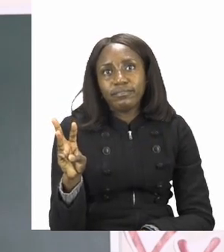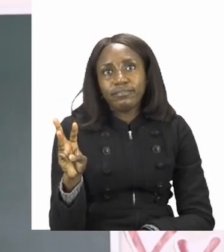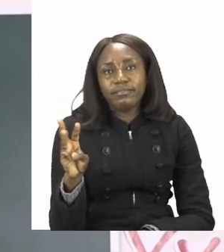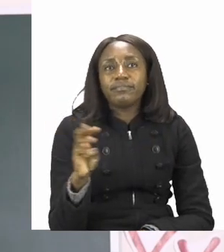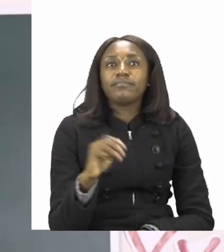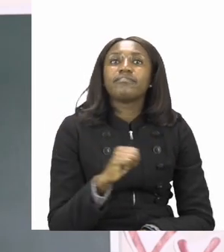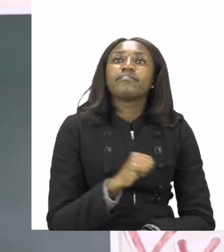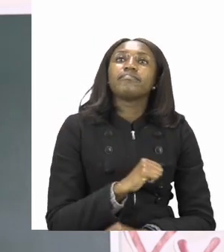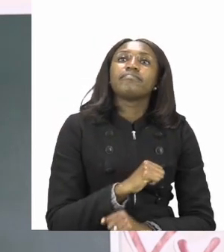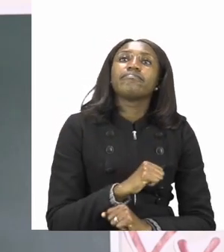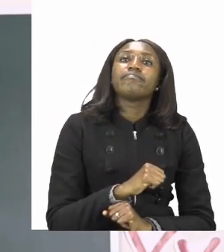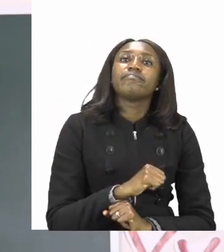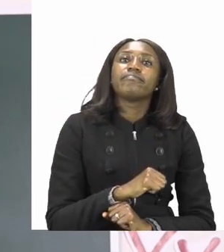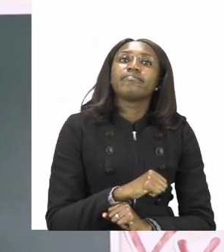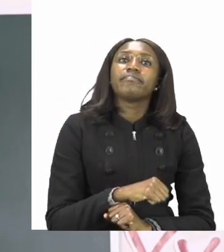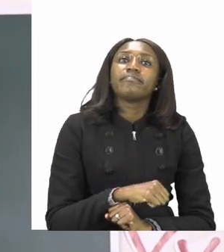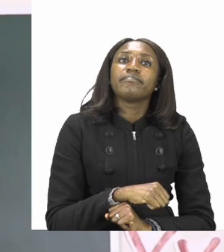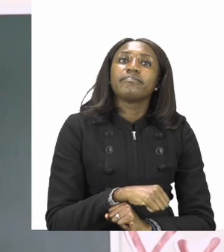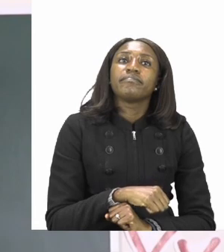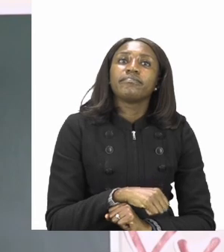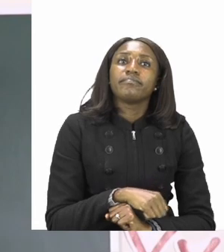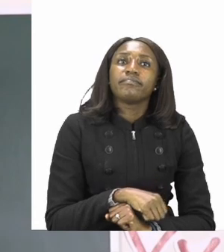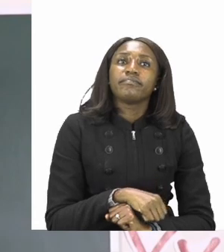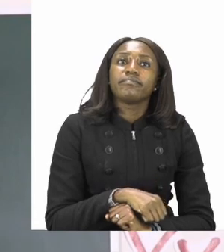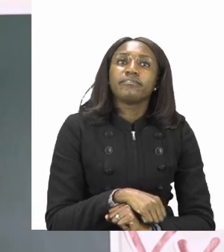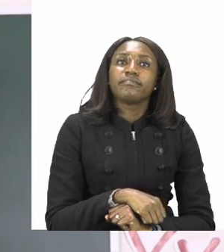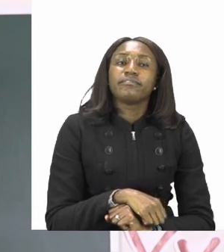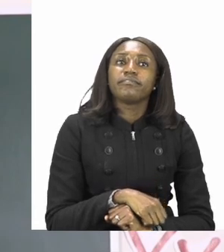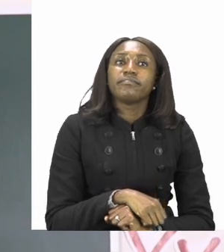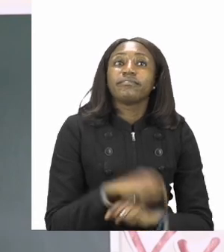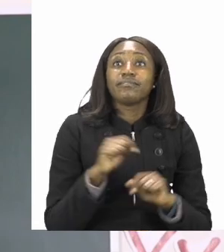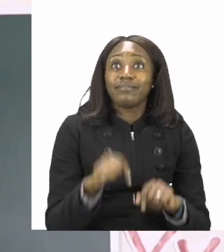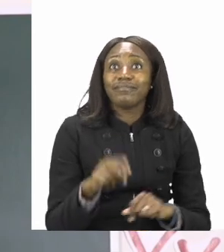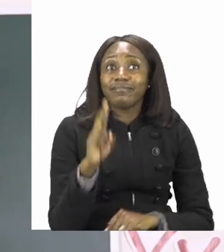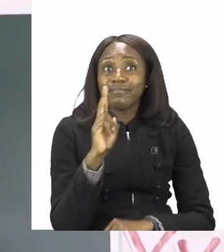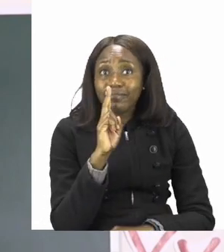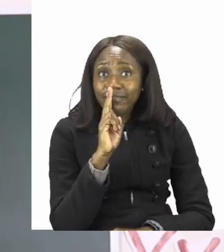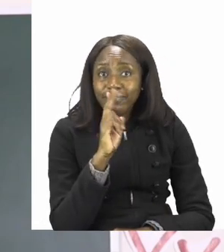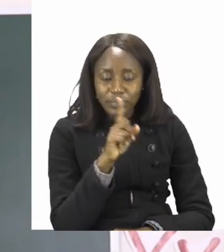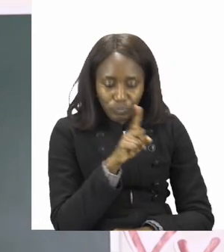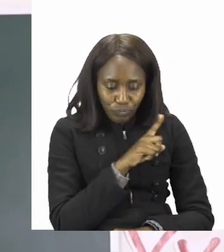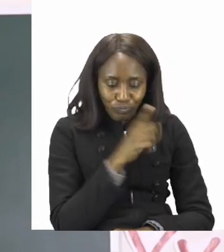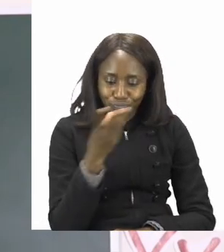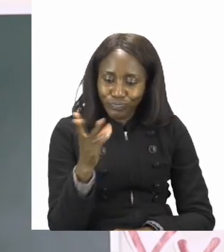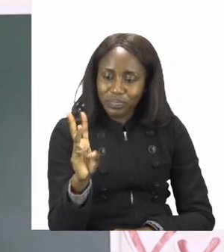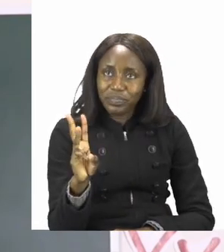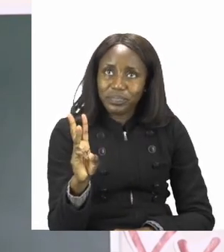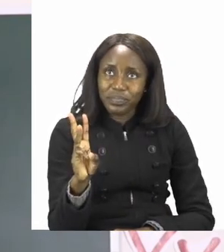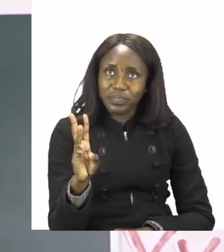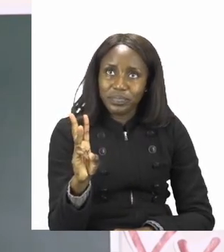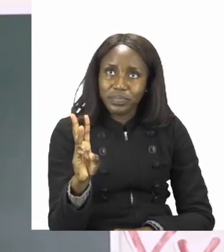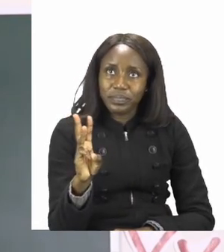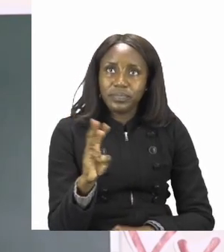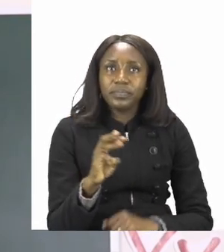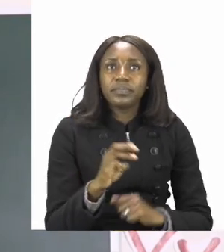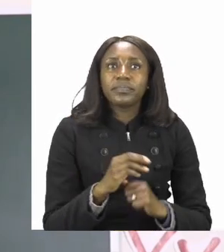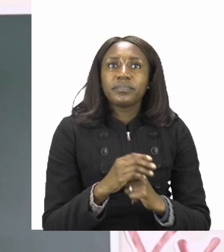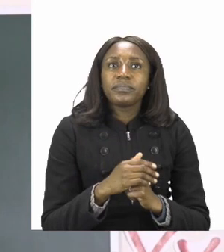16 again. So that means our answer is 16.